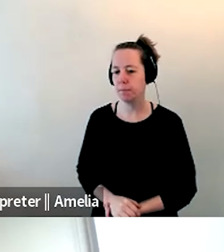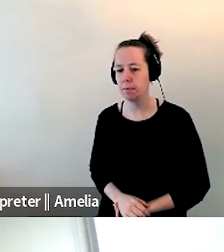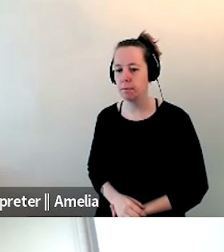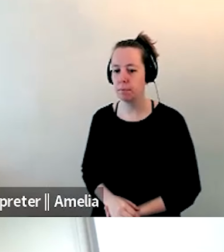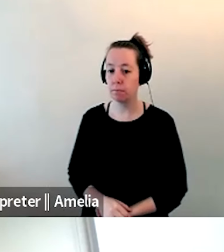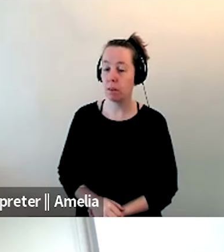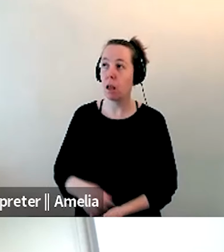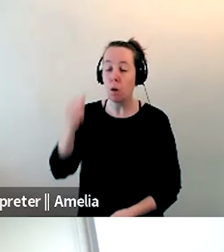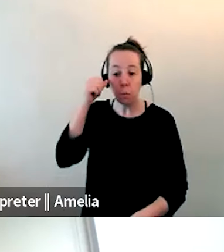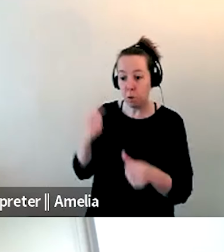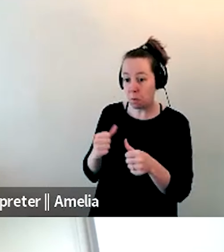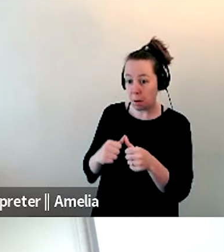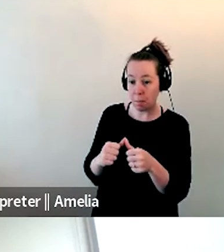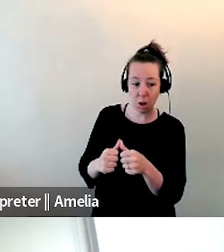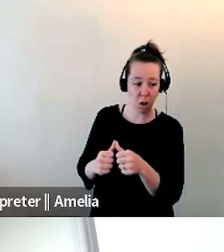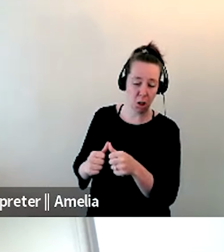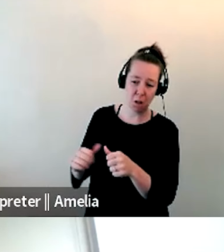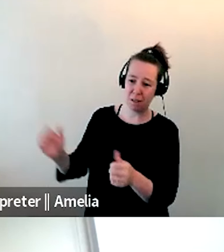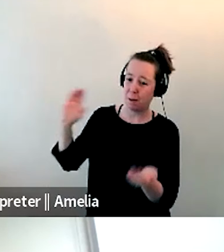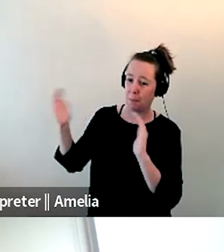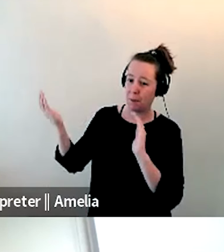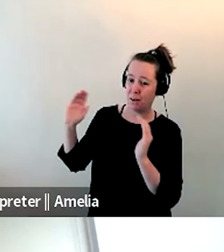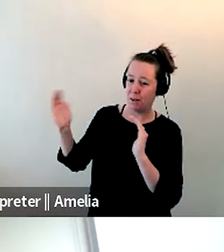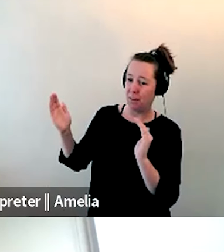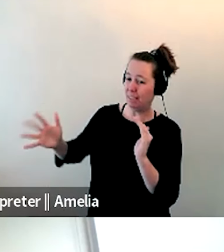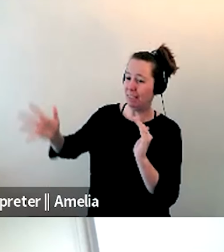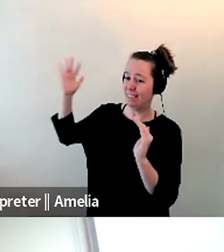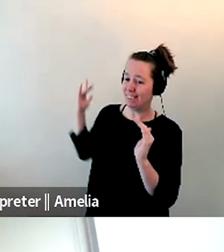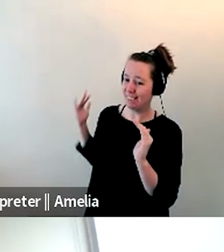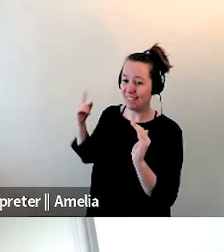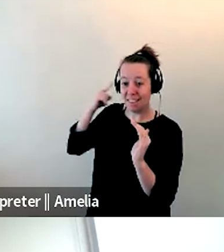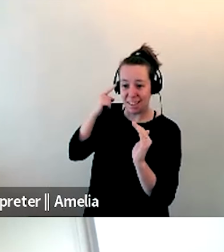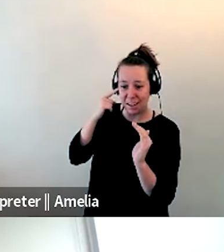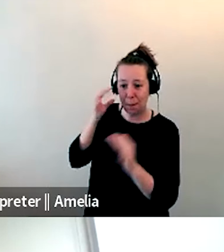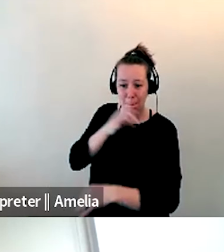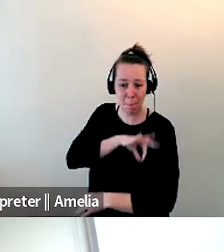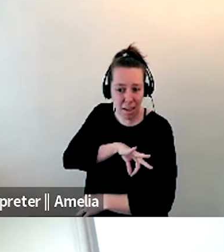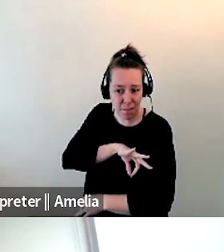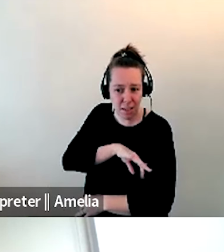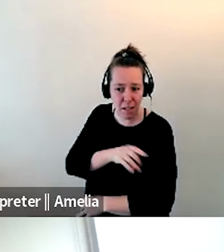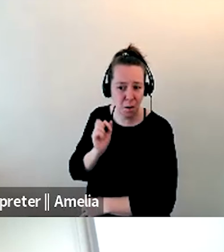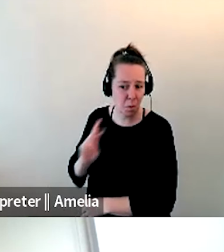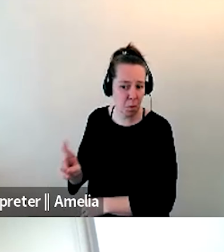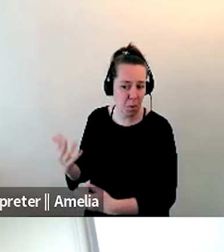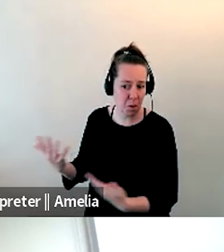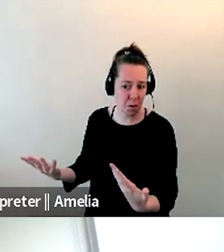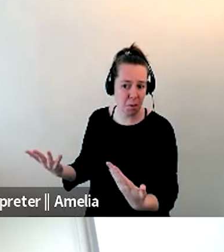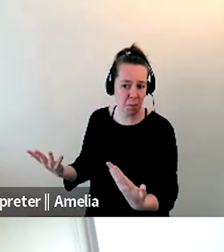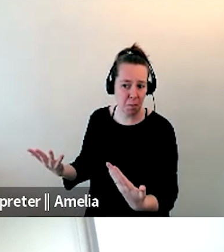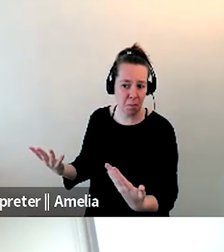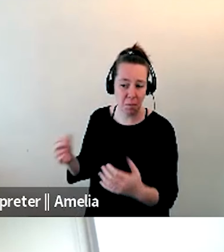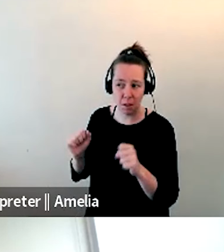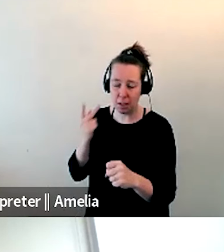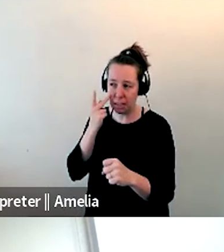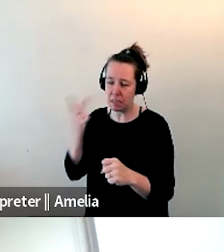back to then, you know, did you find this useful? I mean, it sounds like it really did give you some insights into